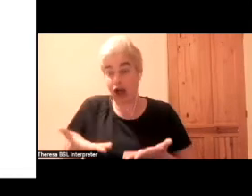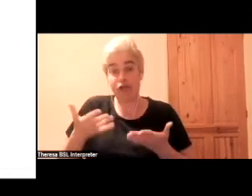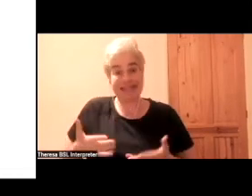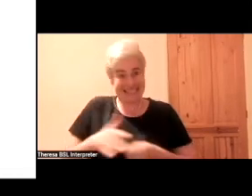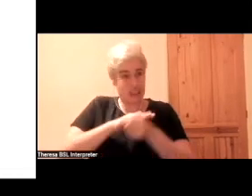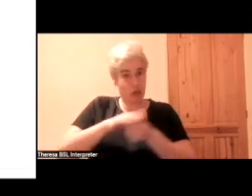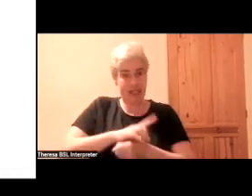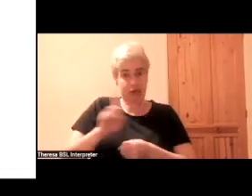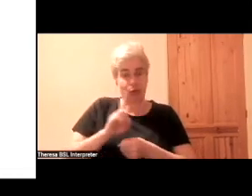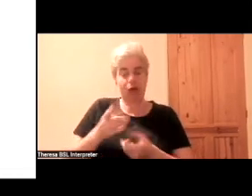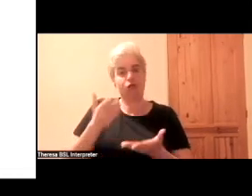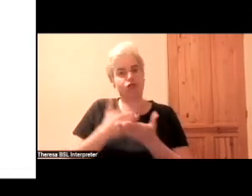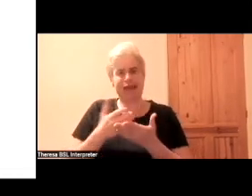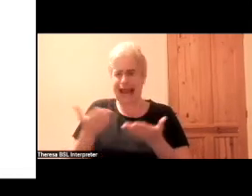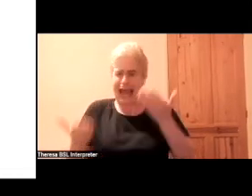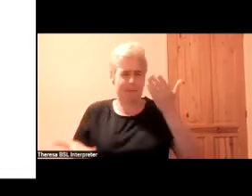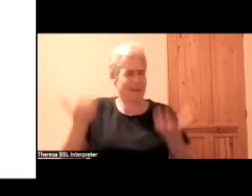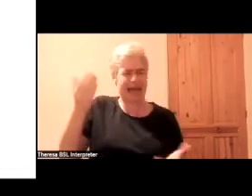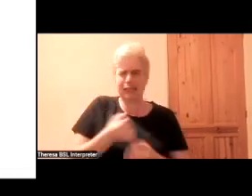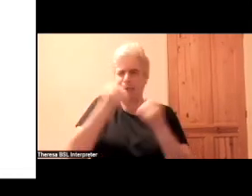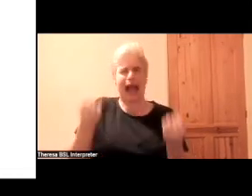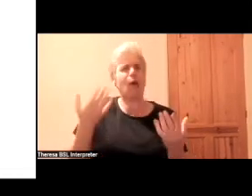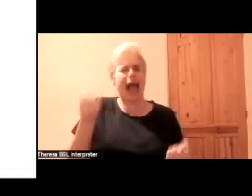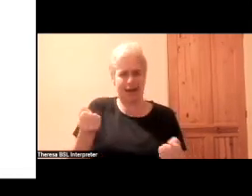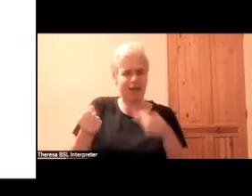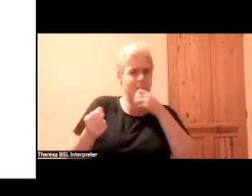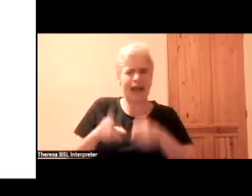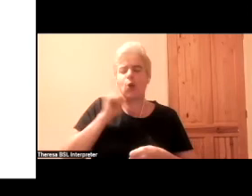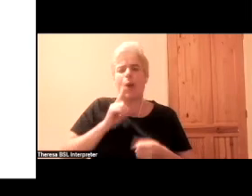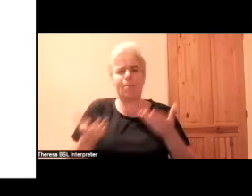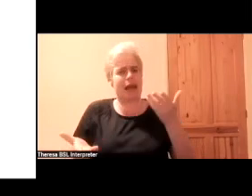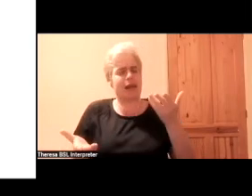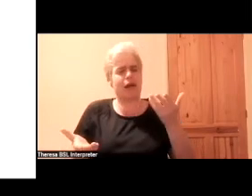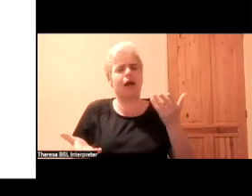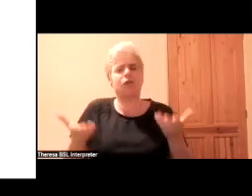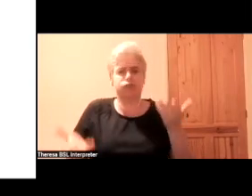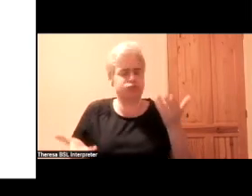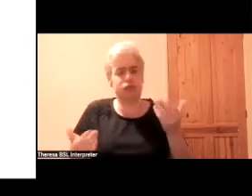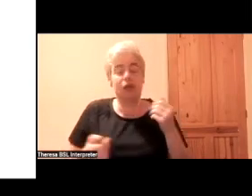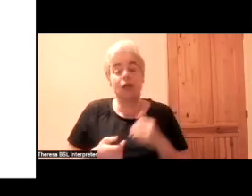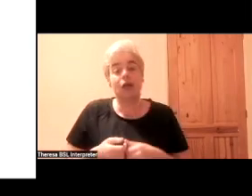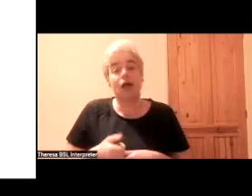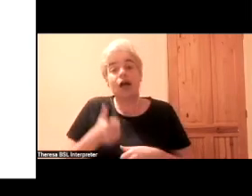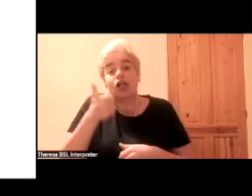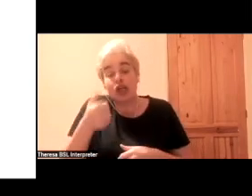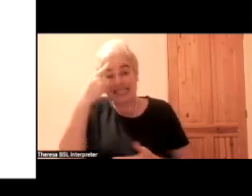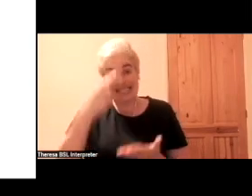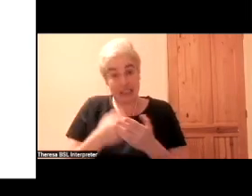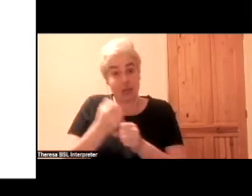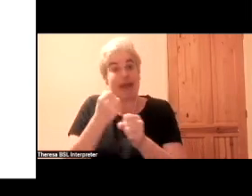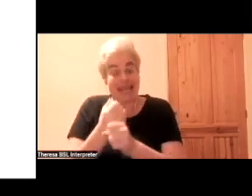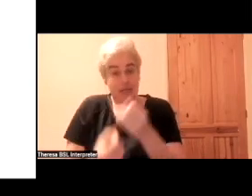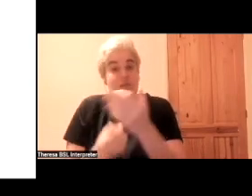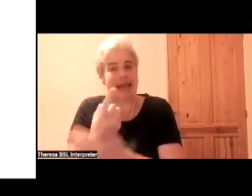situation is of a real imbalance of power. It is generally agreed that for good decision making to take